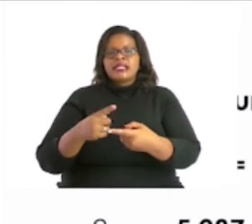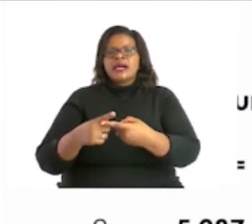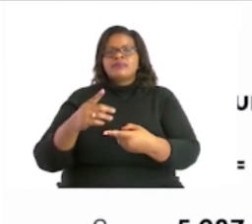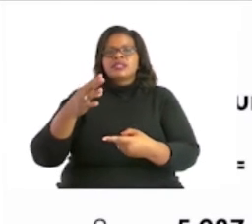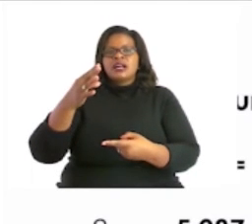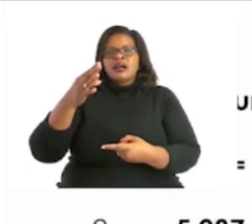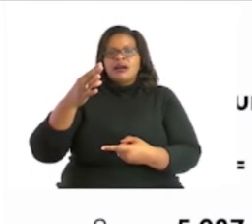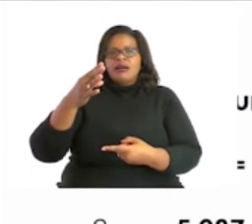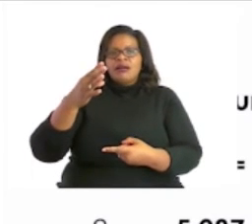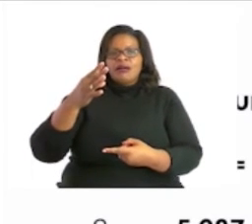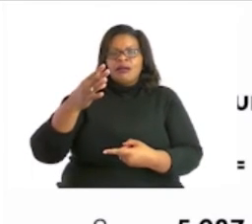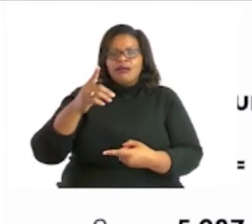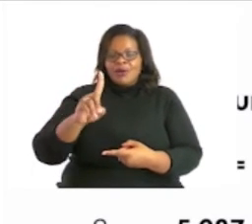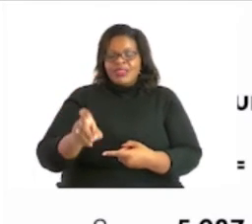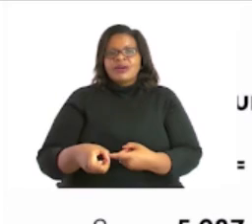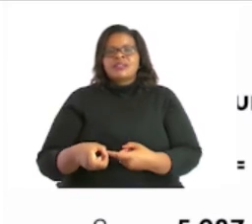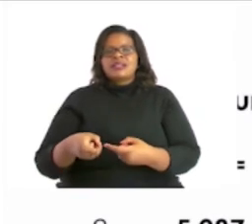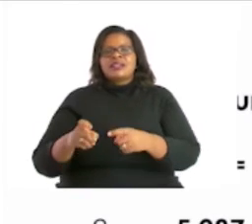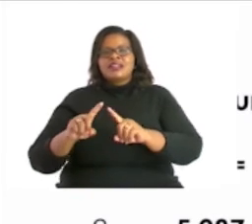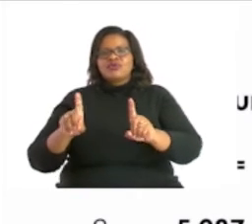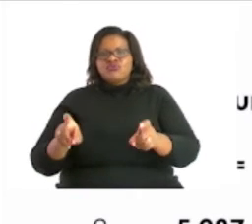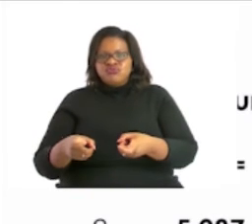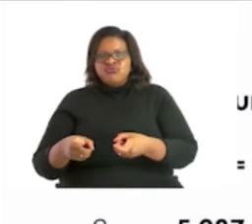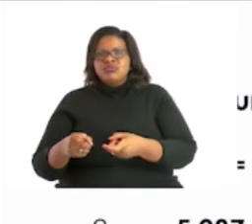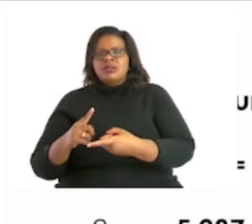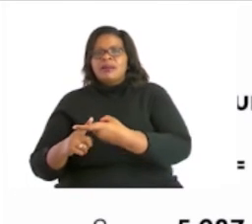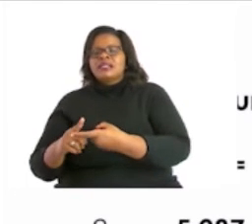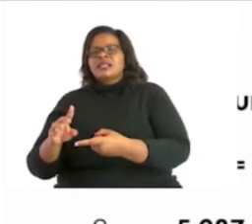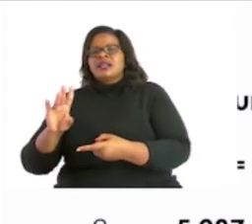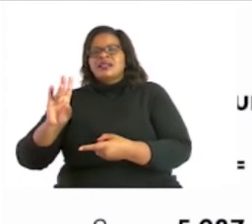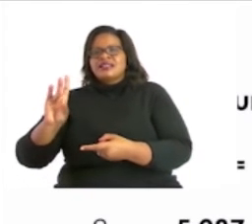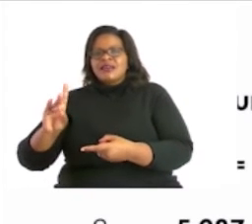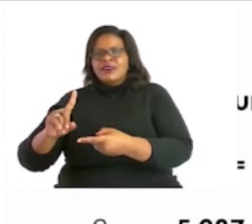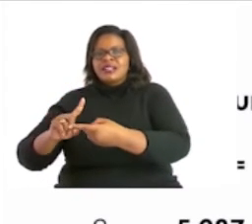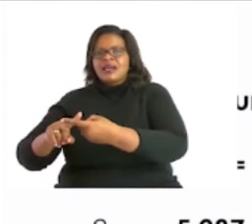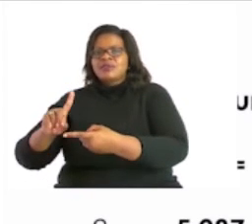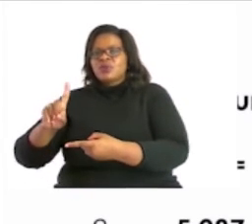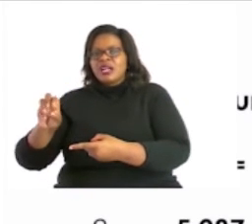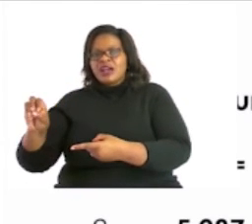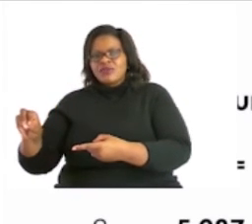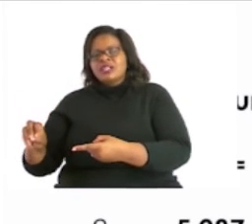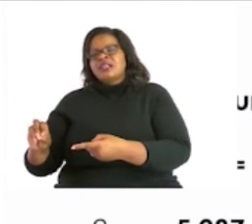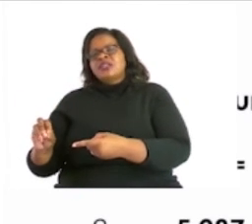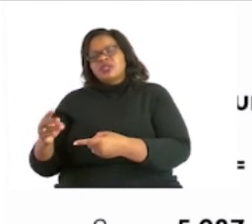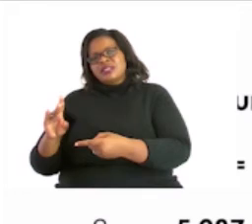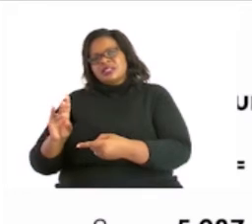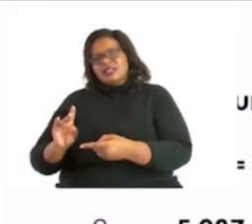to 9,000 plus 7 times 100, which is equal to